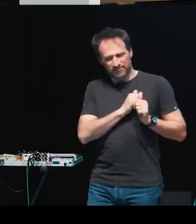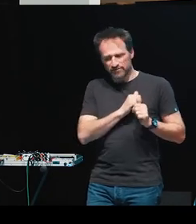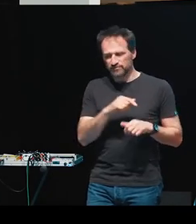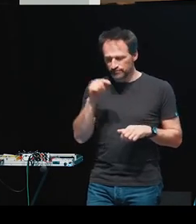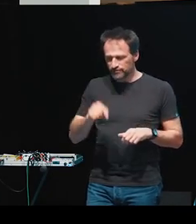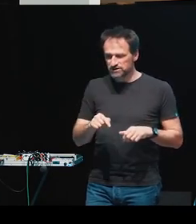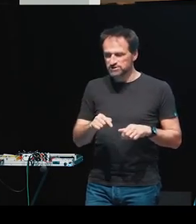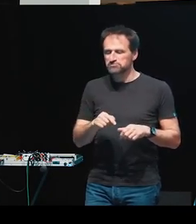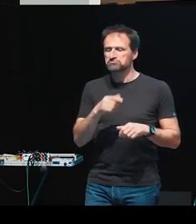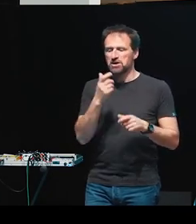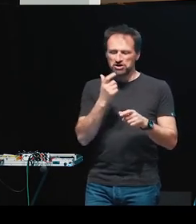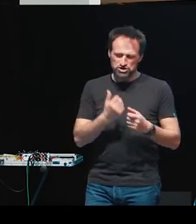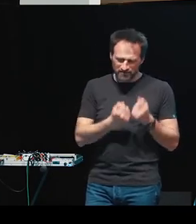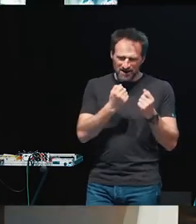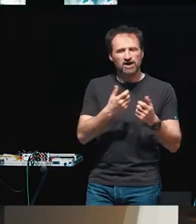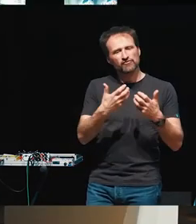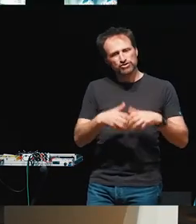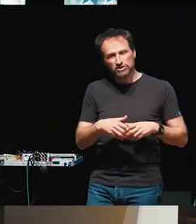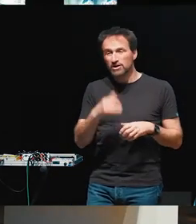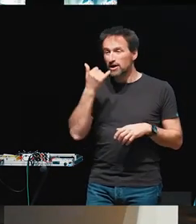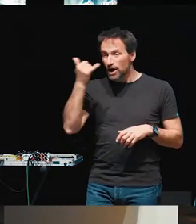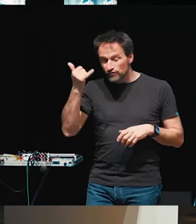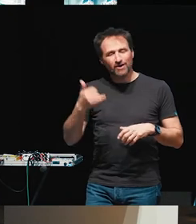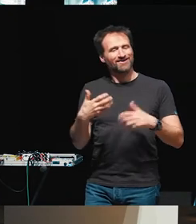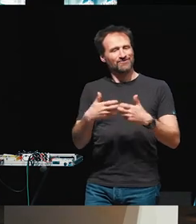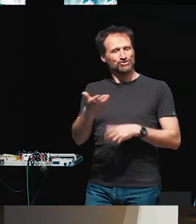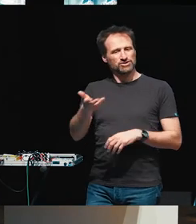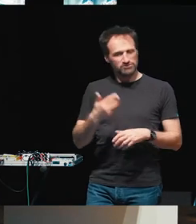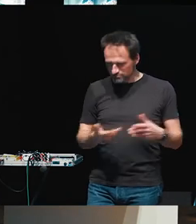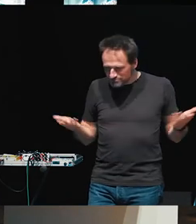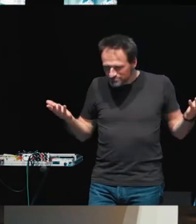works. It says easy, it works. Yay.